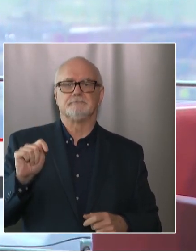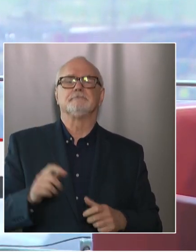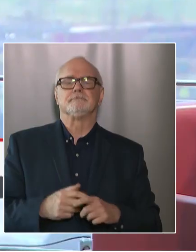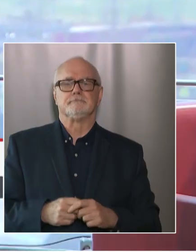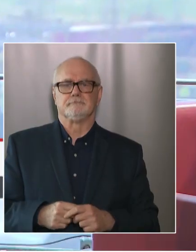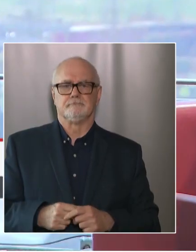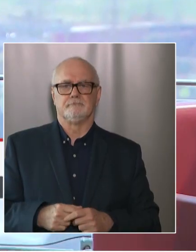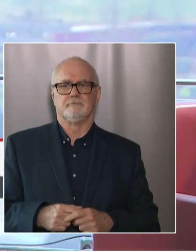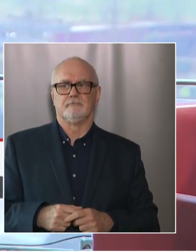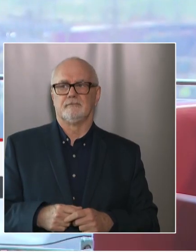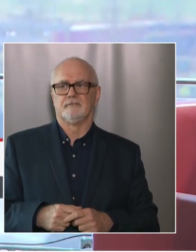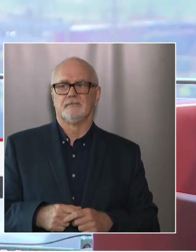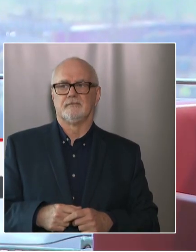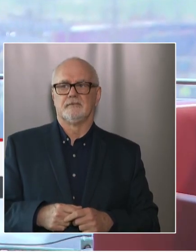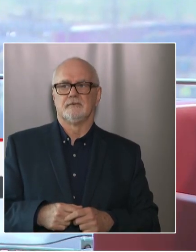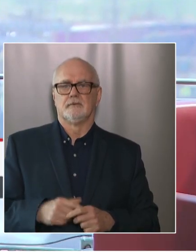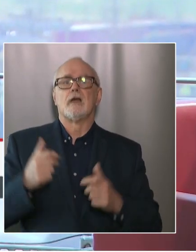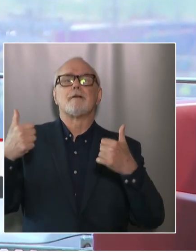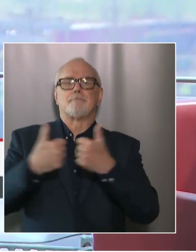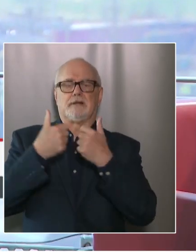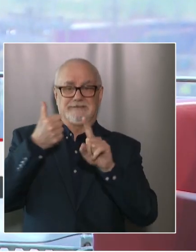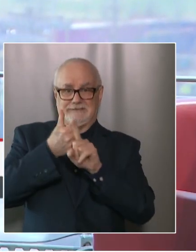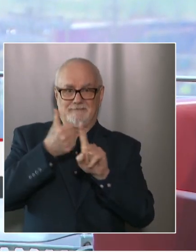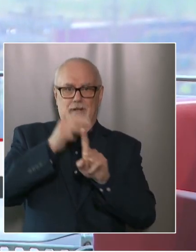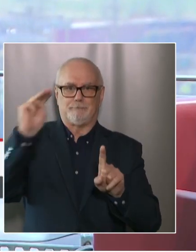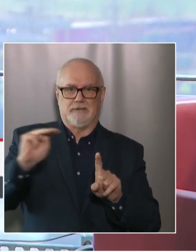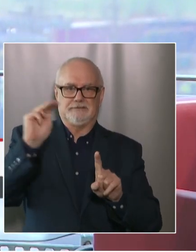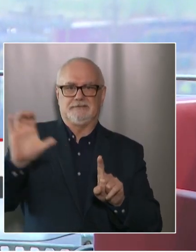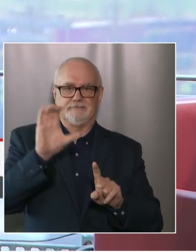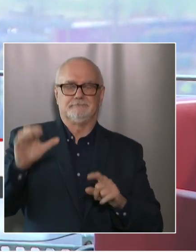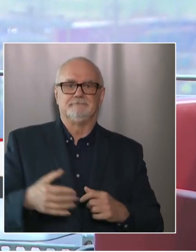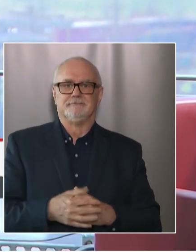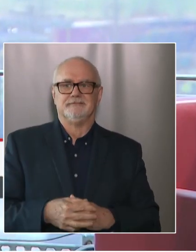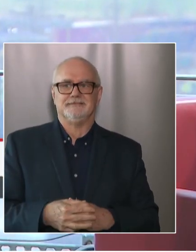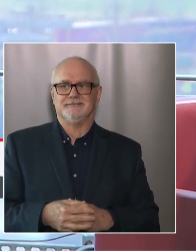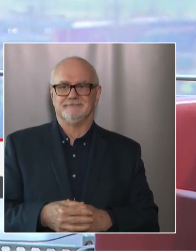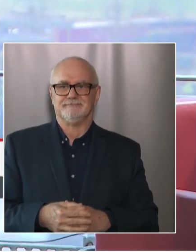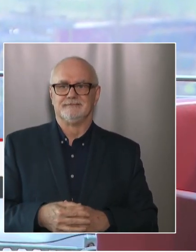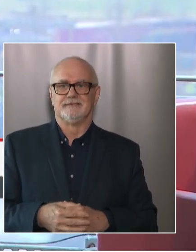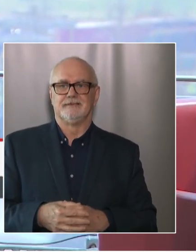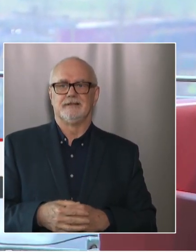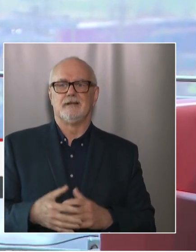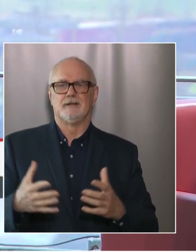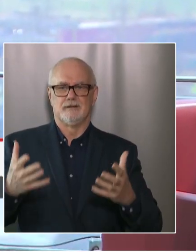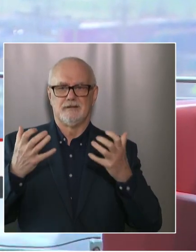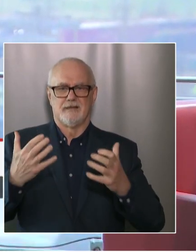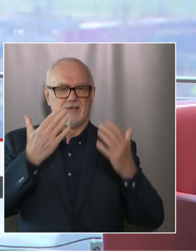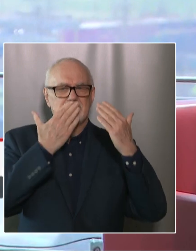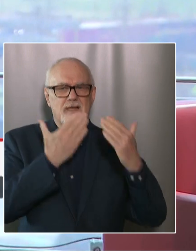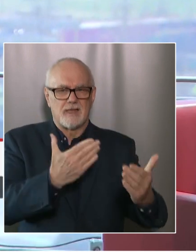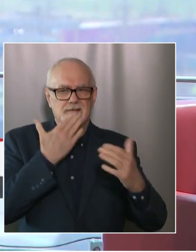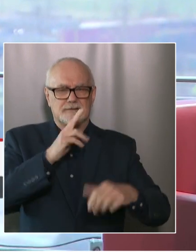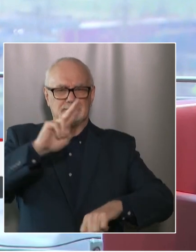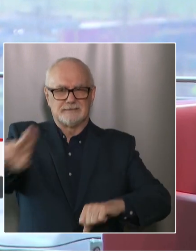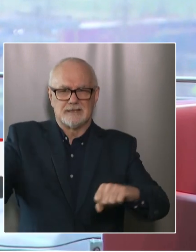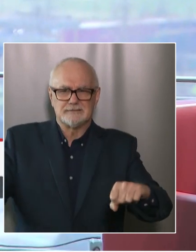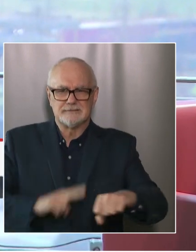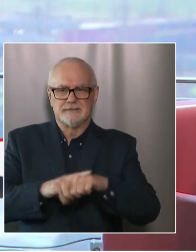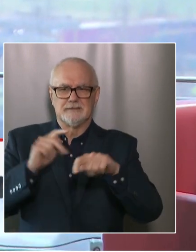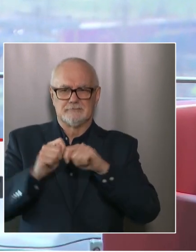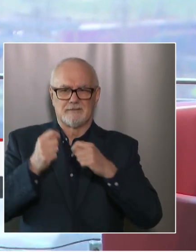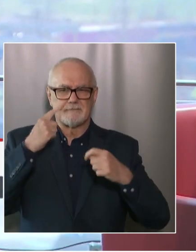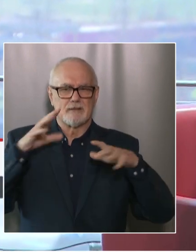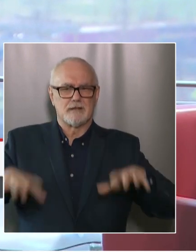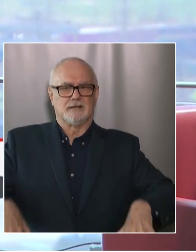Well, I do want to just give another thank you to the Nationals for hosting us today. And also,